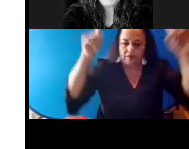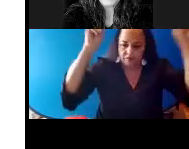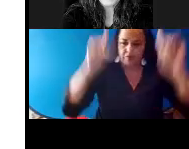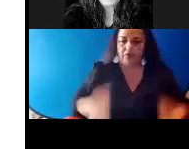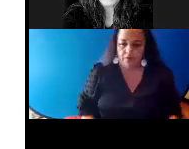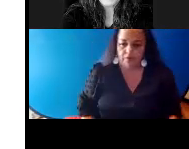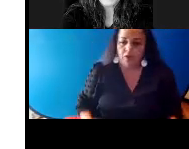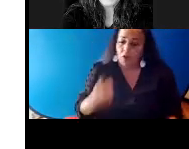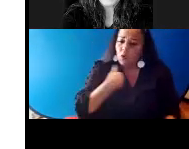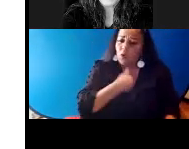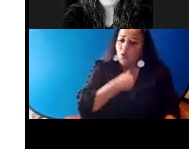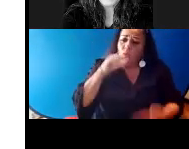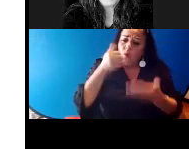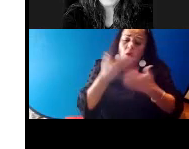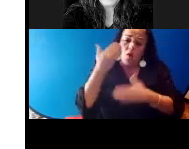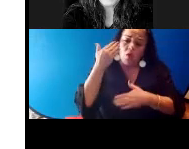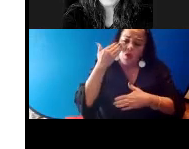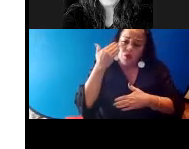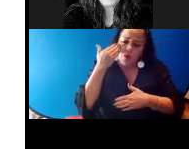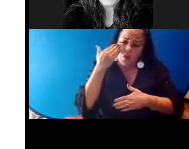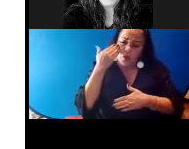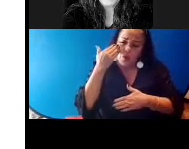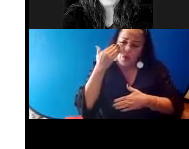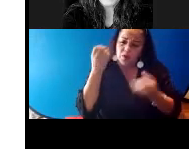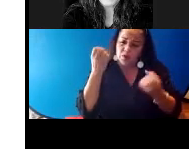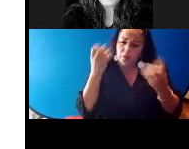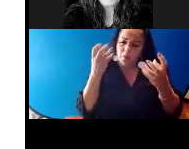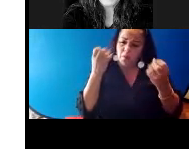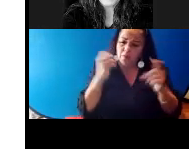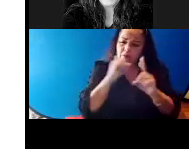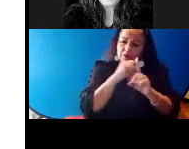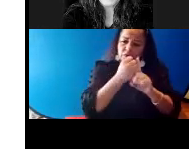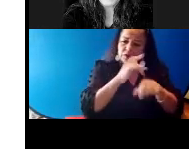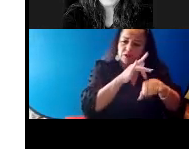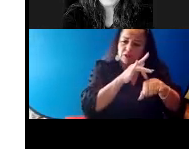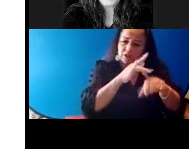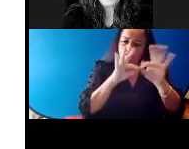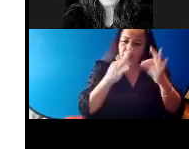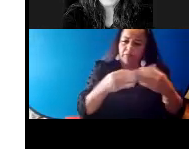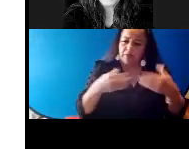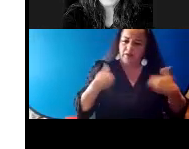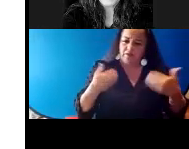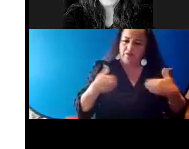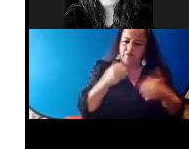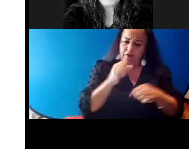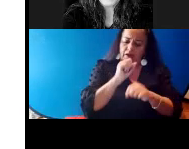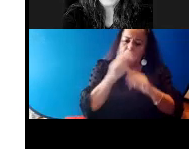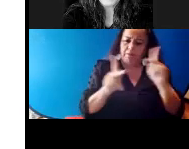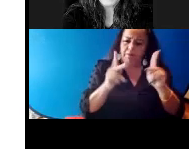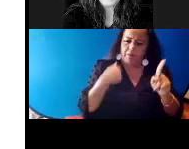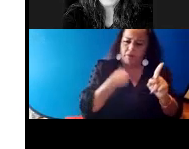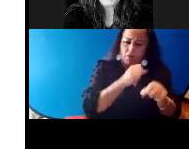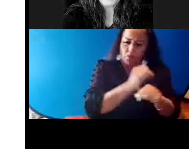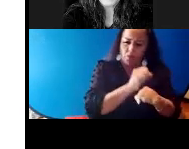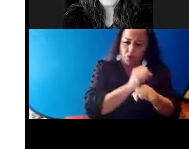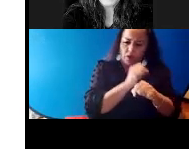we all know, right? We just know there are multiple systems touching the families and young people with whom we are working for and on their behalf, right?